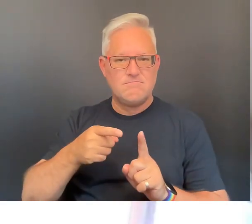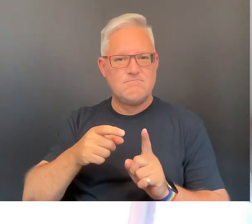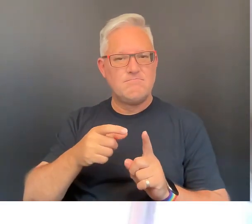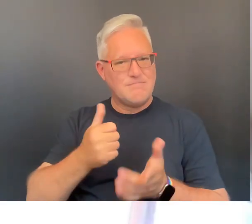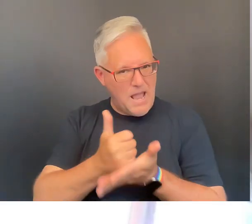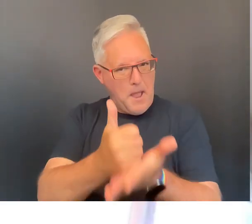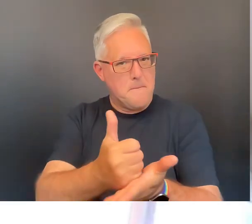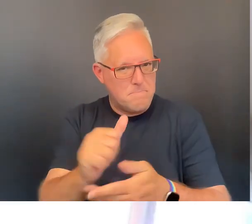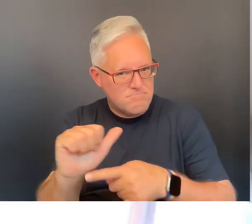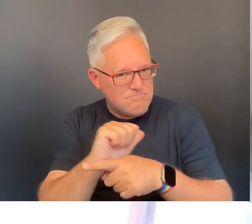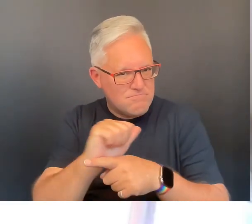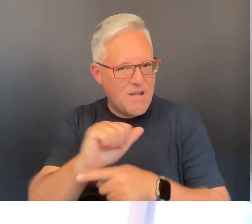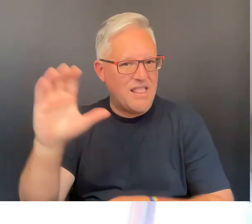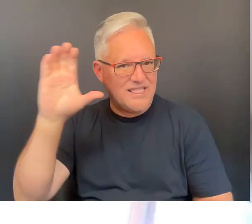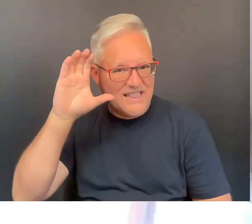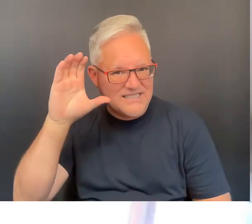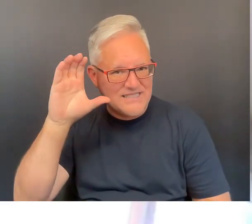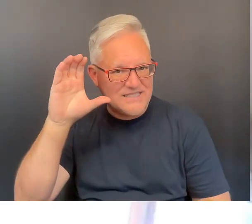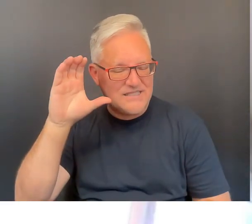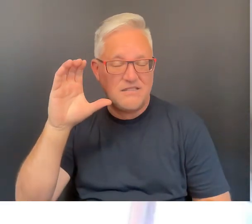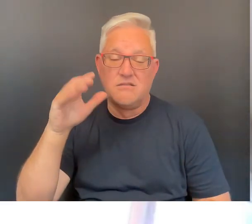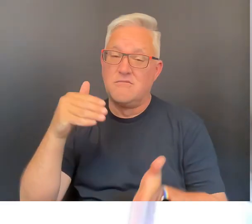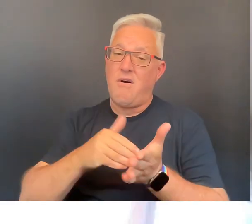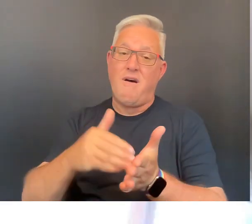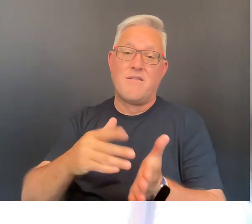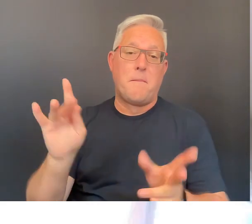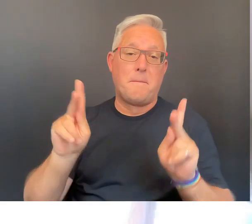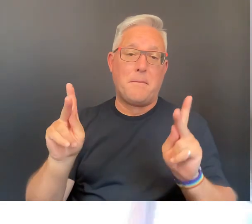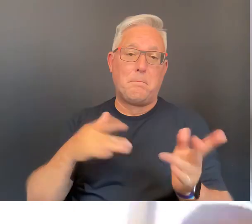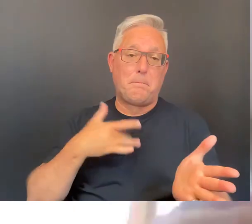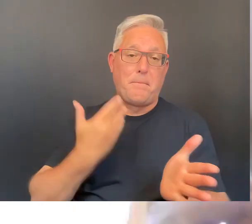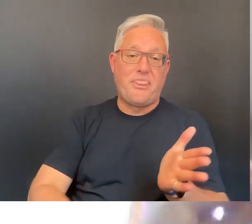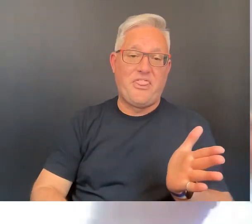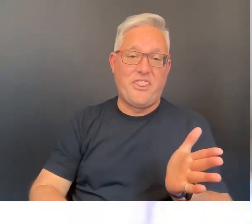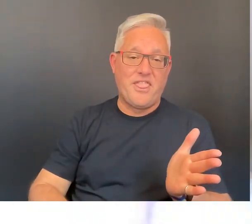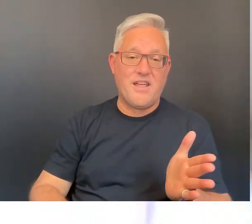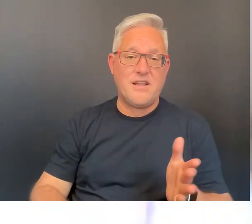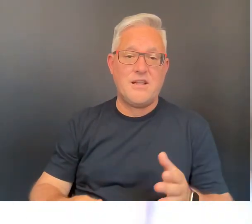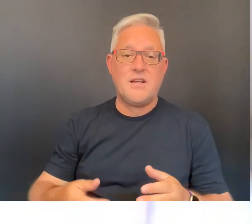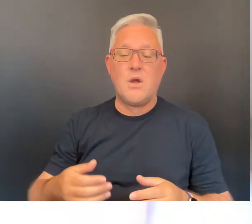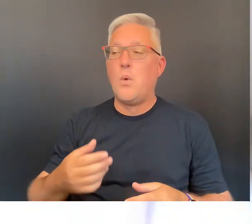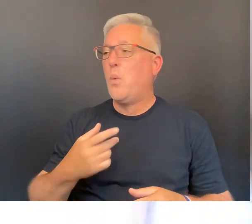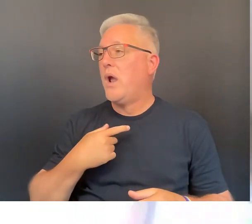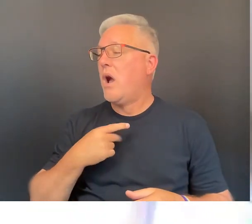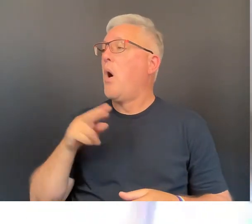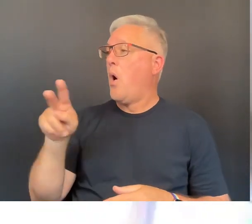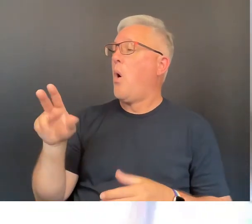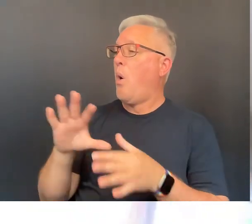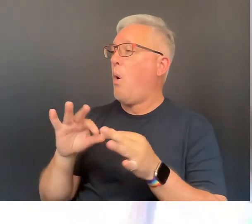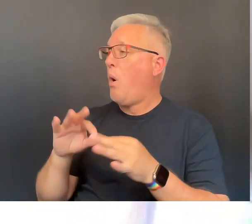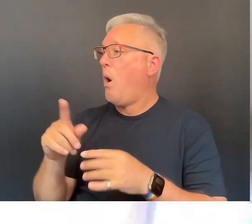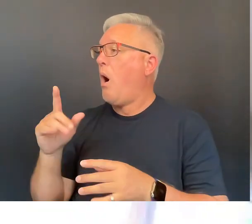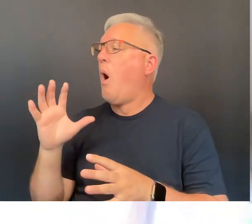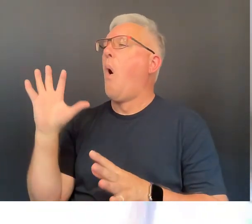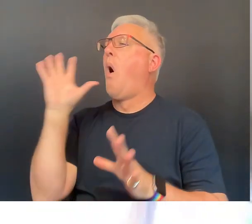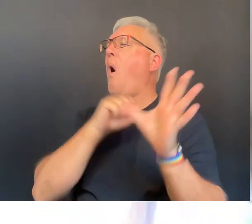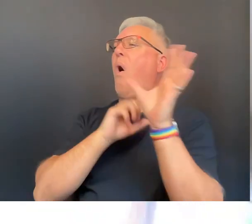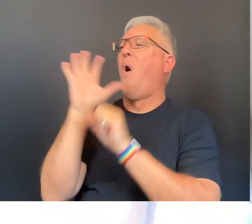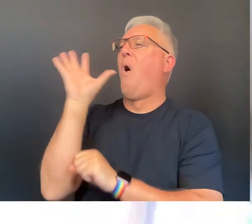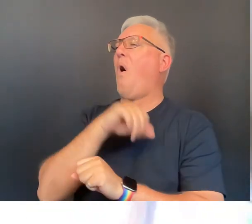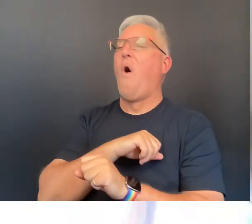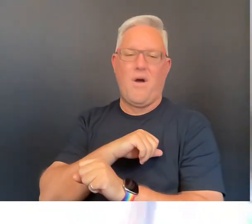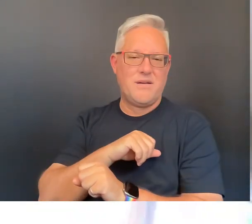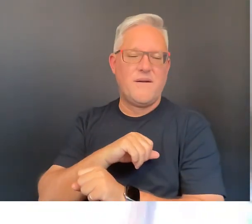process that we tend not to do. Well, maybe like we just jump into conclusion, right? So, for